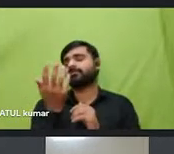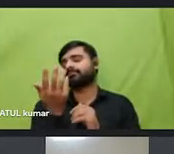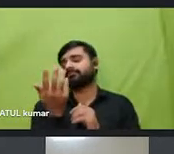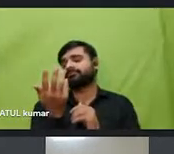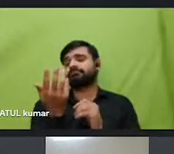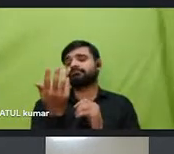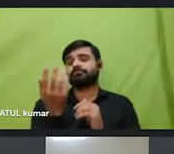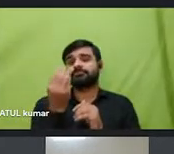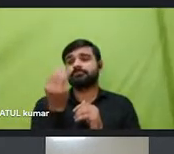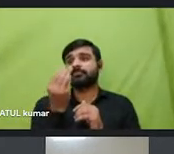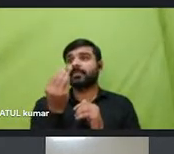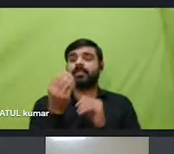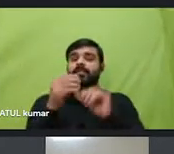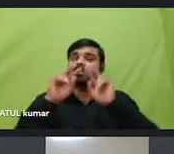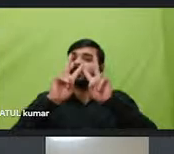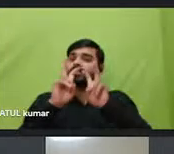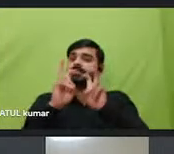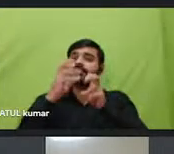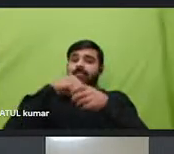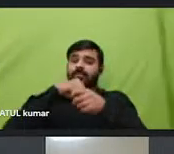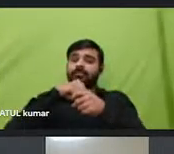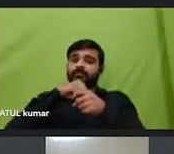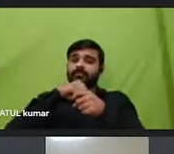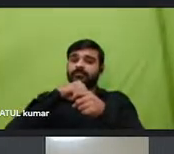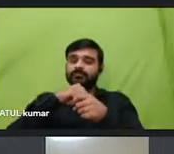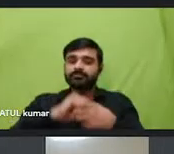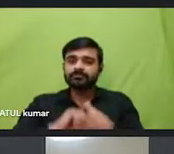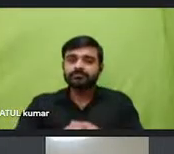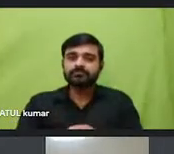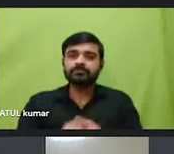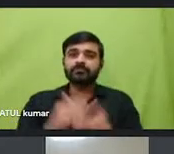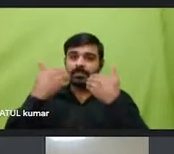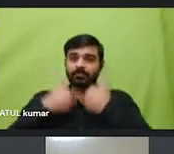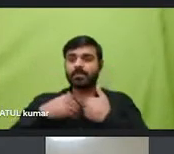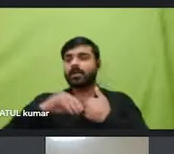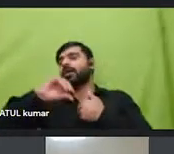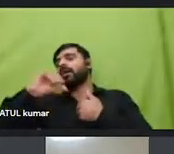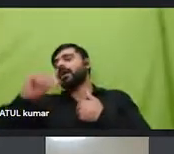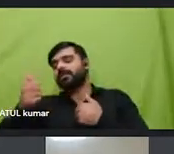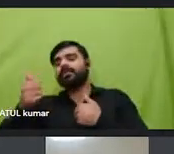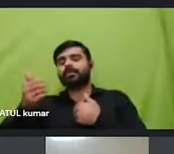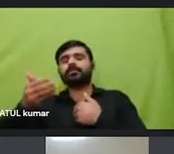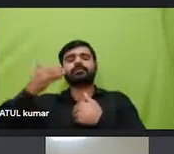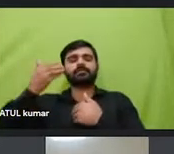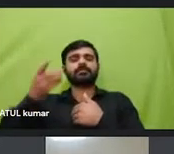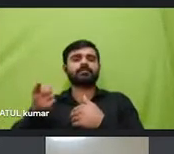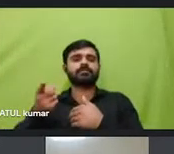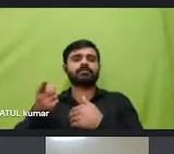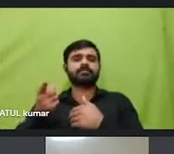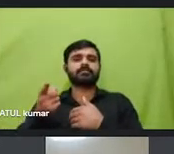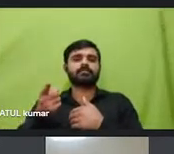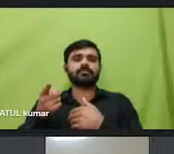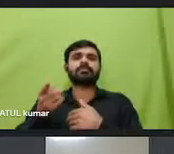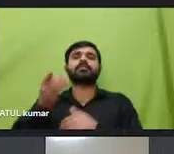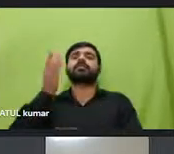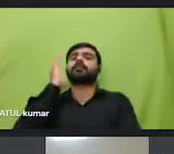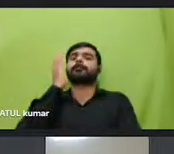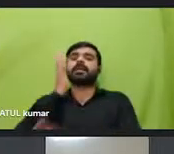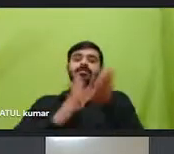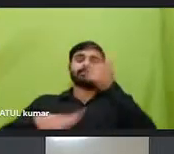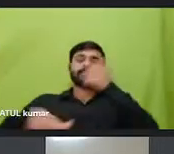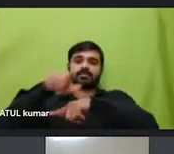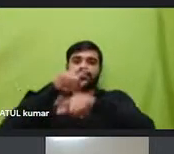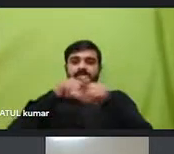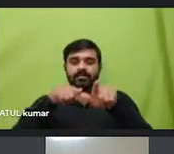there are some interesting clues. I and others have written about the presence in sign